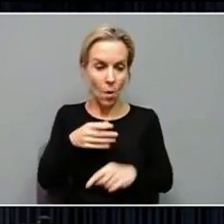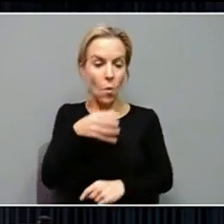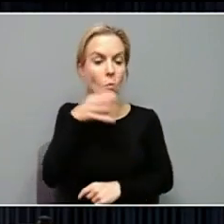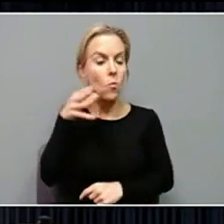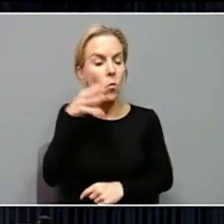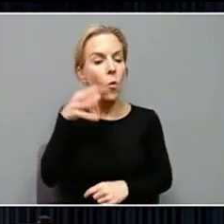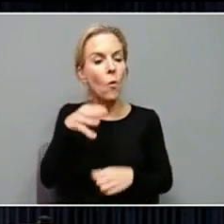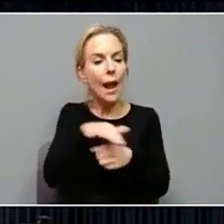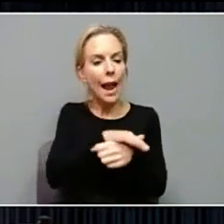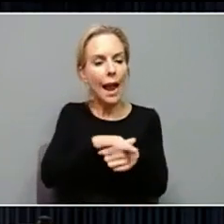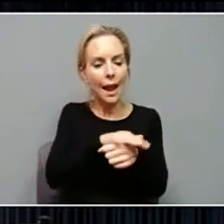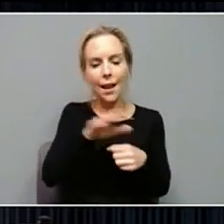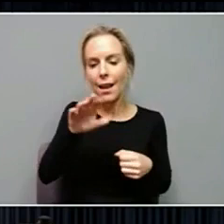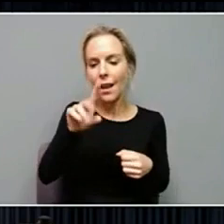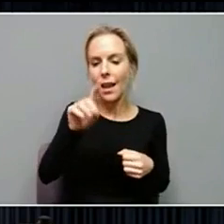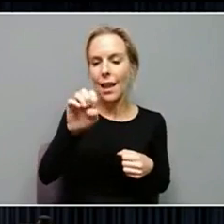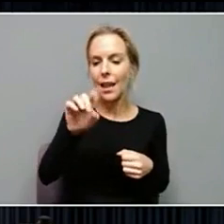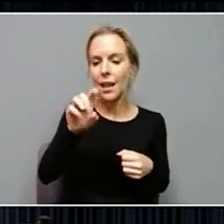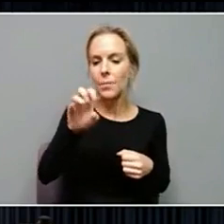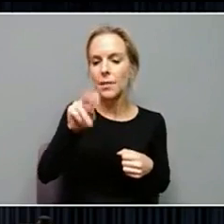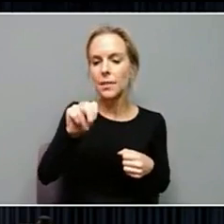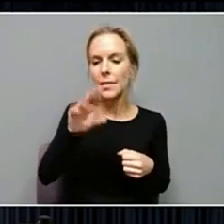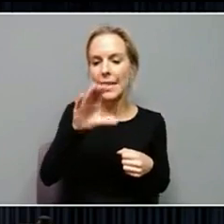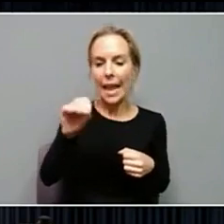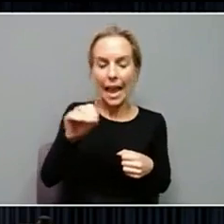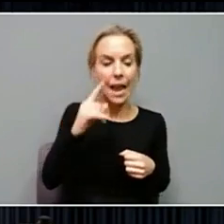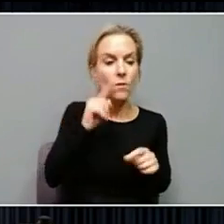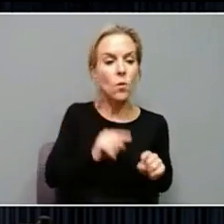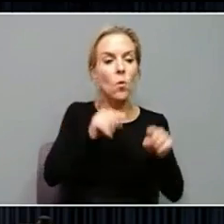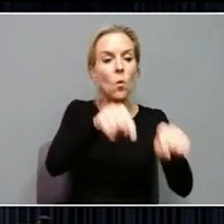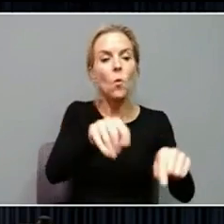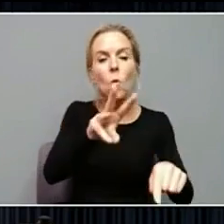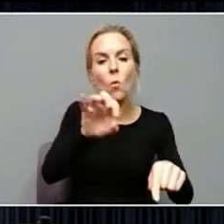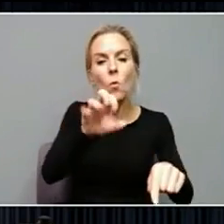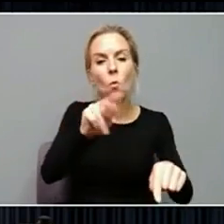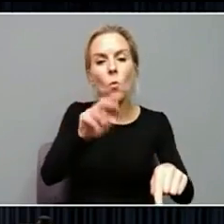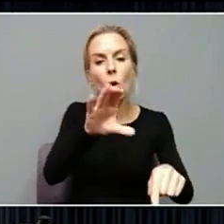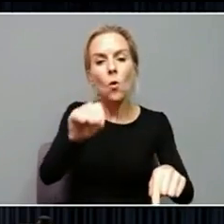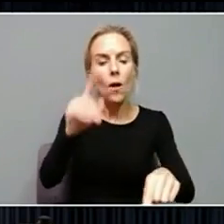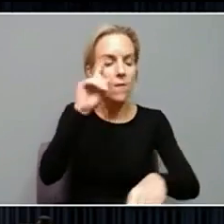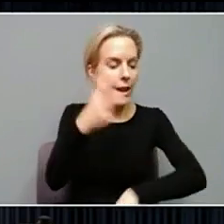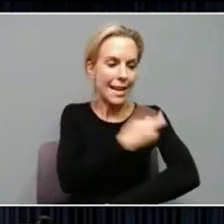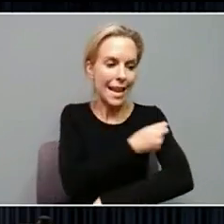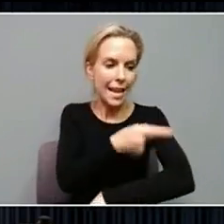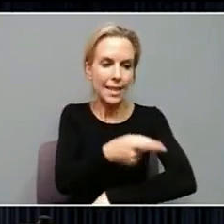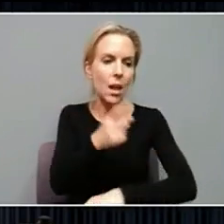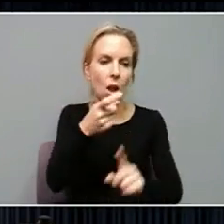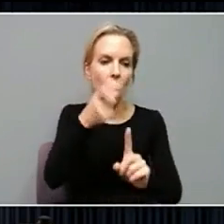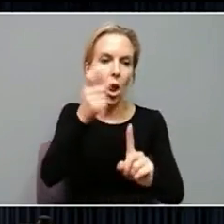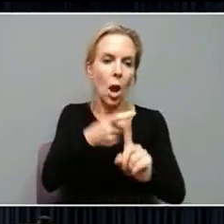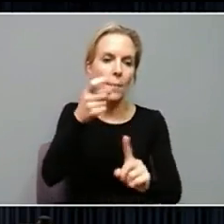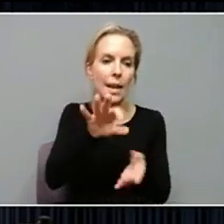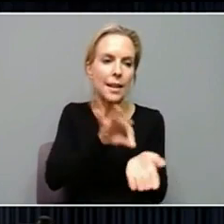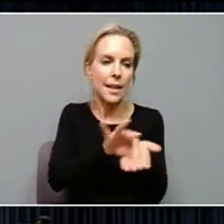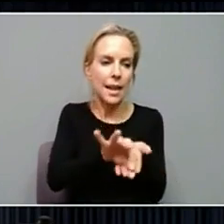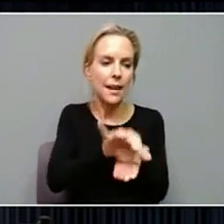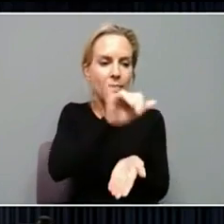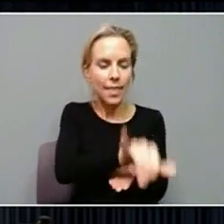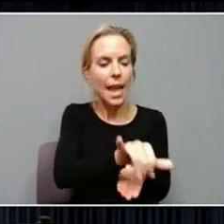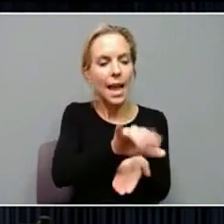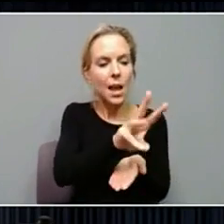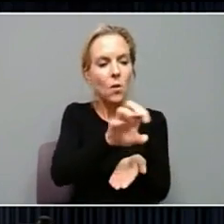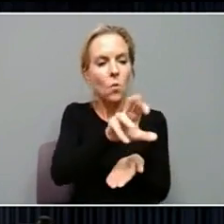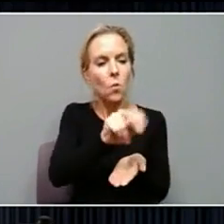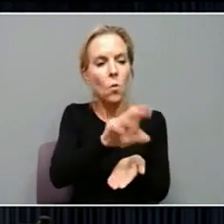Edmonton County, now if they go to Warren County for a vaccine, they ultimately get counted into that Warren County's